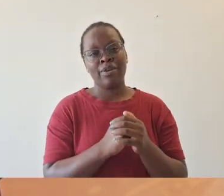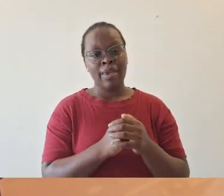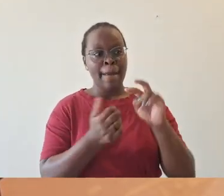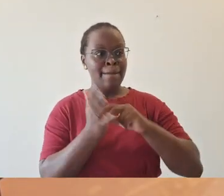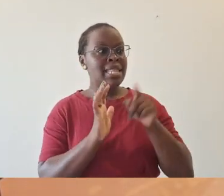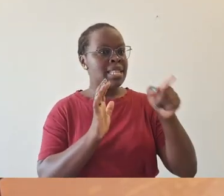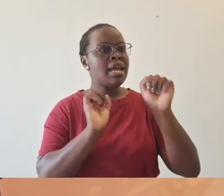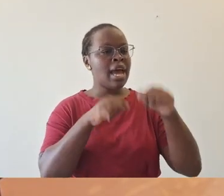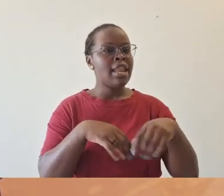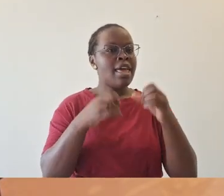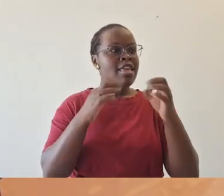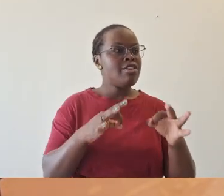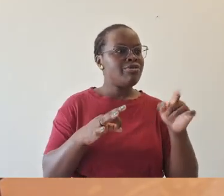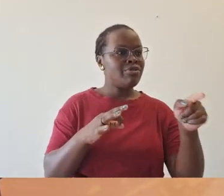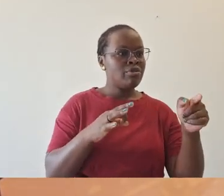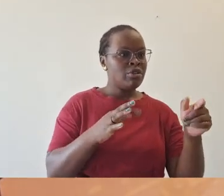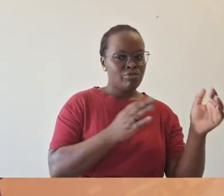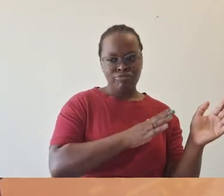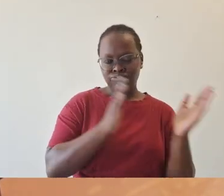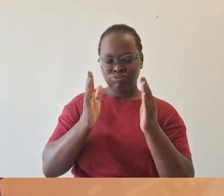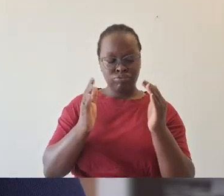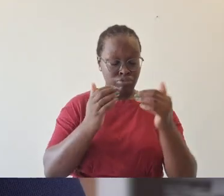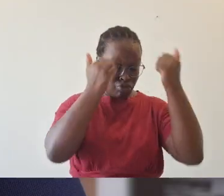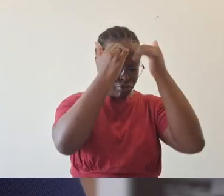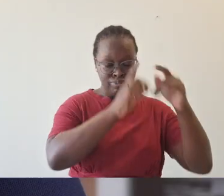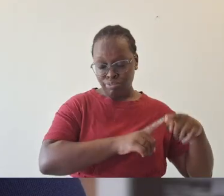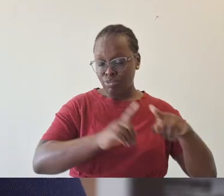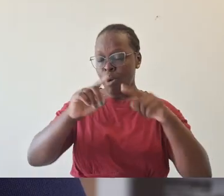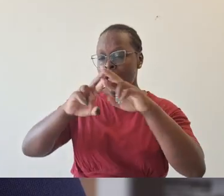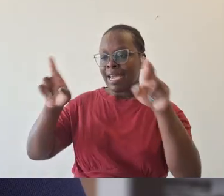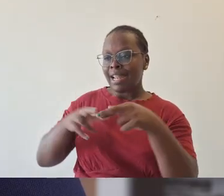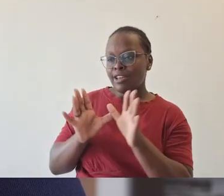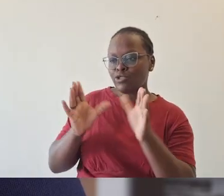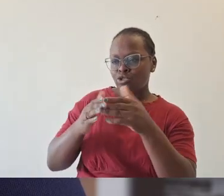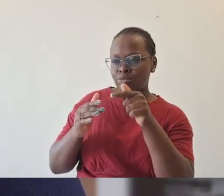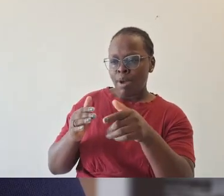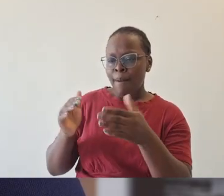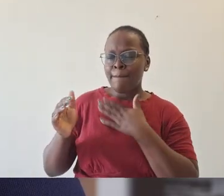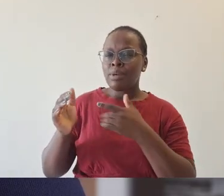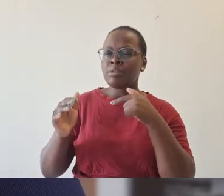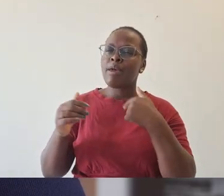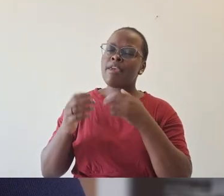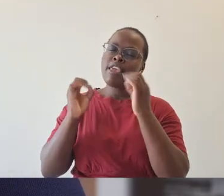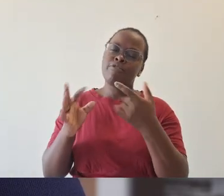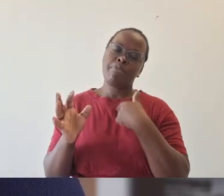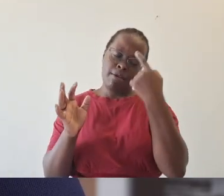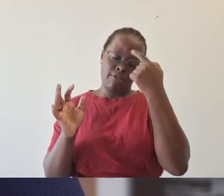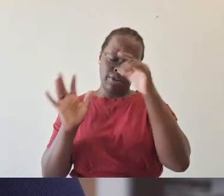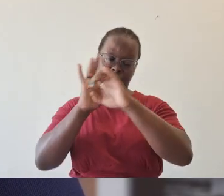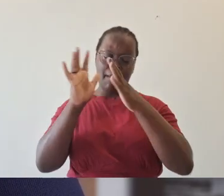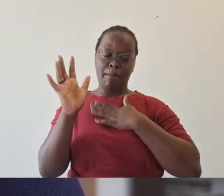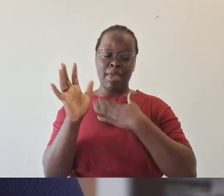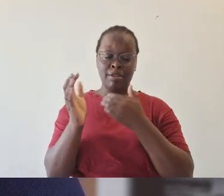obviously, these children will transfer that to the classroom setting. And if I'm in school worried about the fact that this morning my mom did not look okay